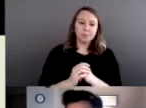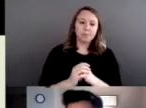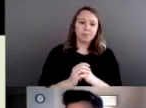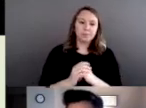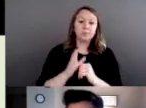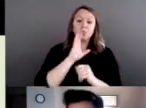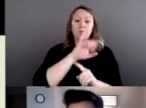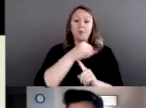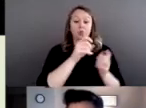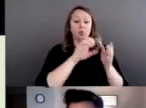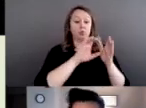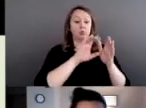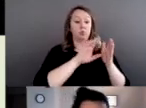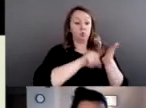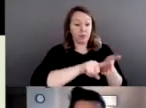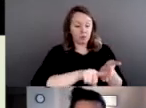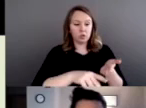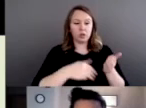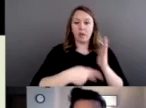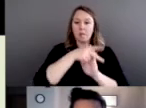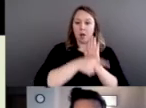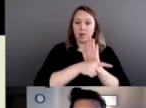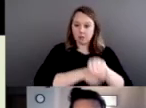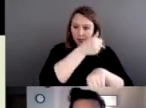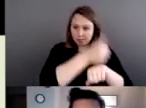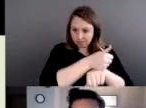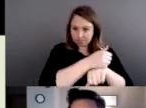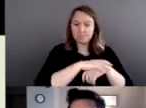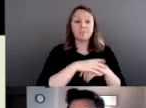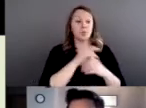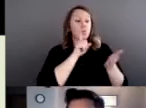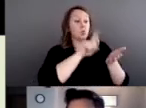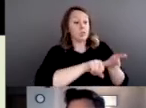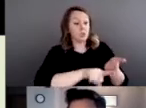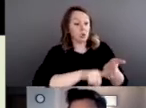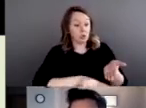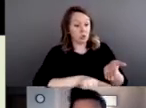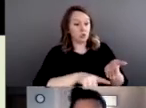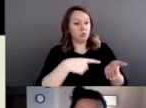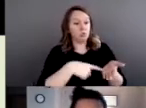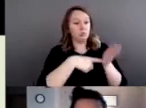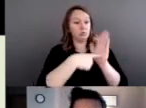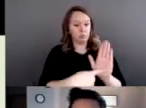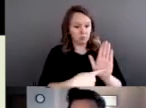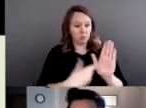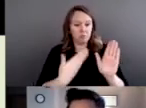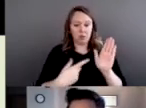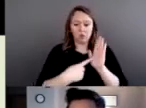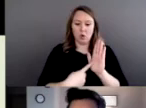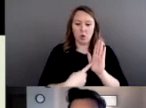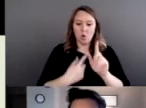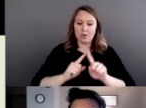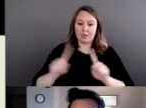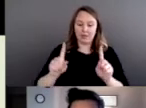policy implications. So research that we conduct might show something different or might show something